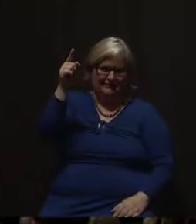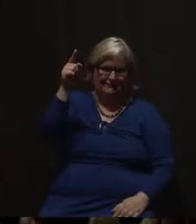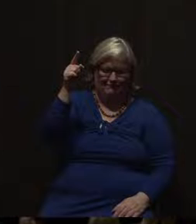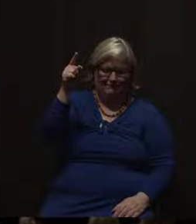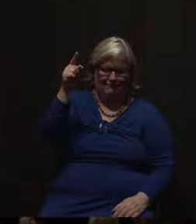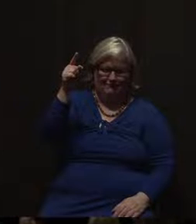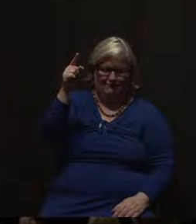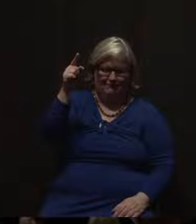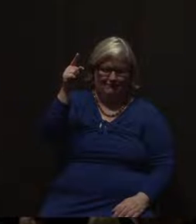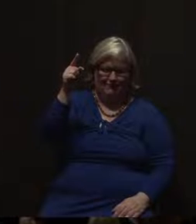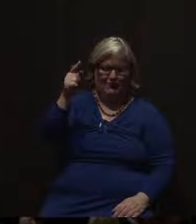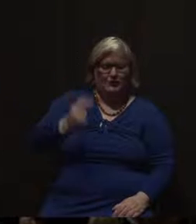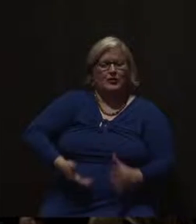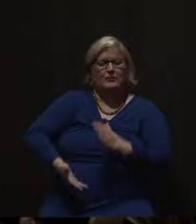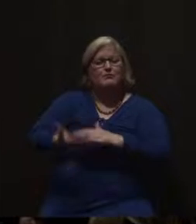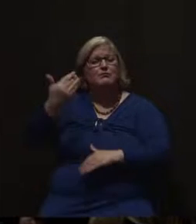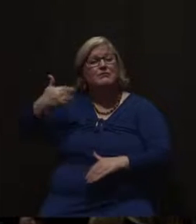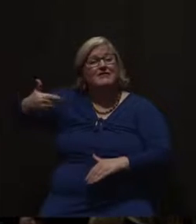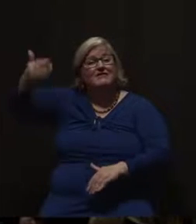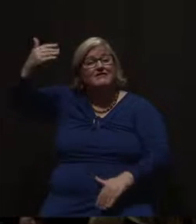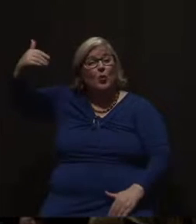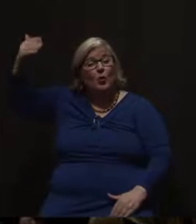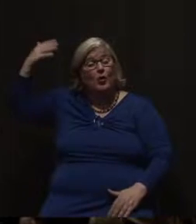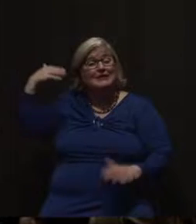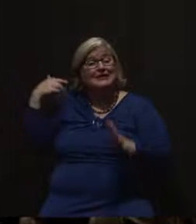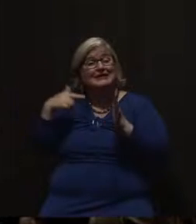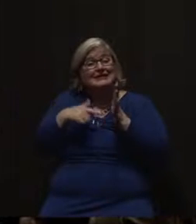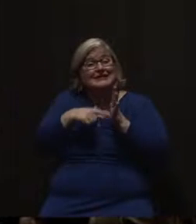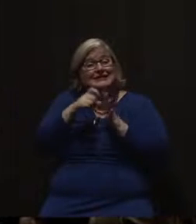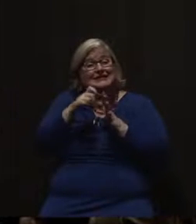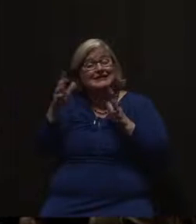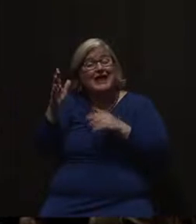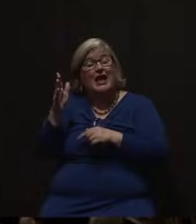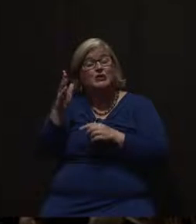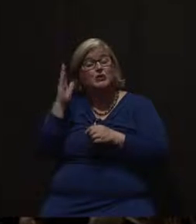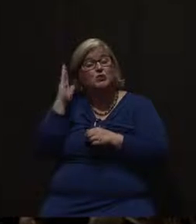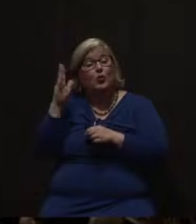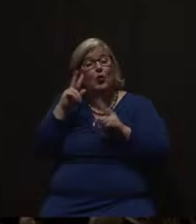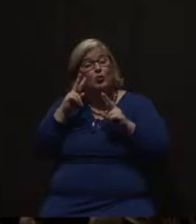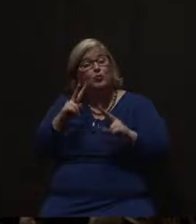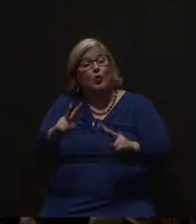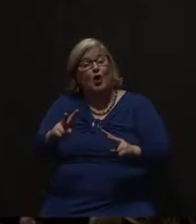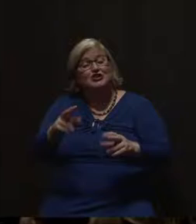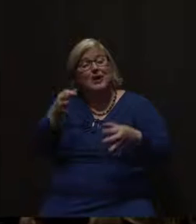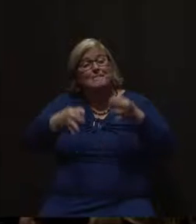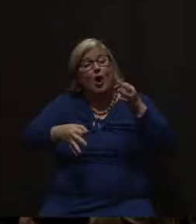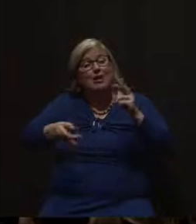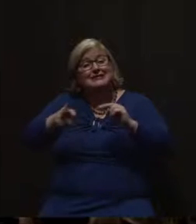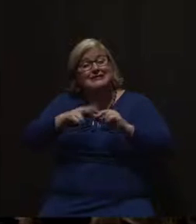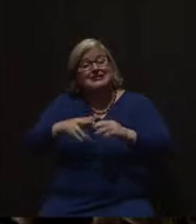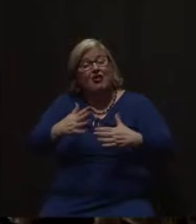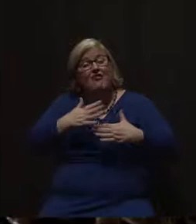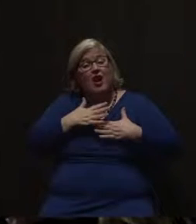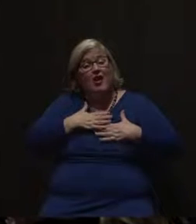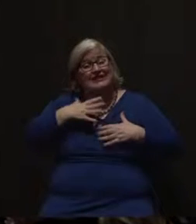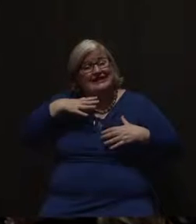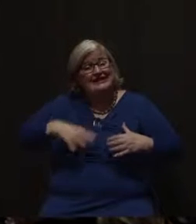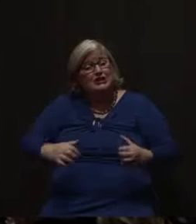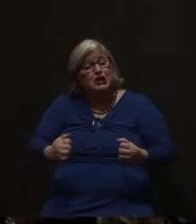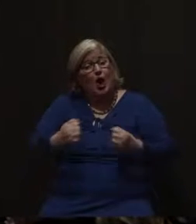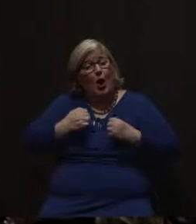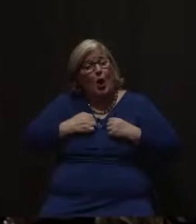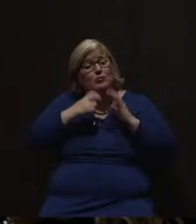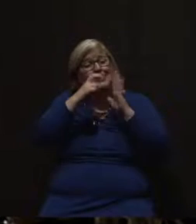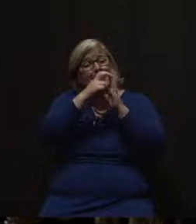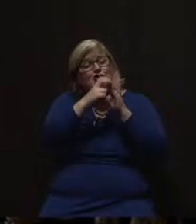very beautiful TED talk. I mean, she calls for politics of love. And she says, we need our own agenda in order not to only